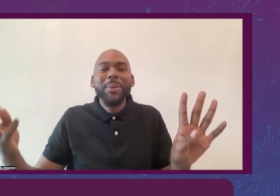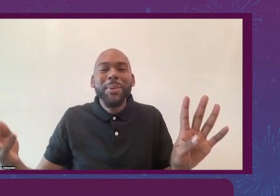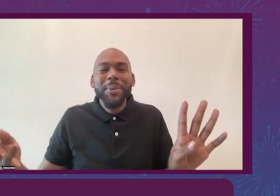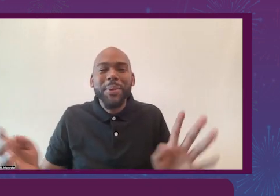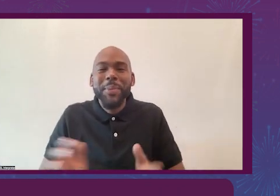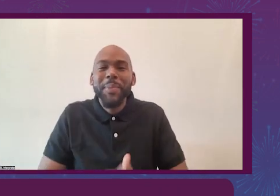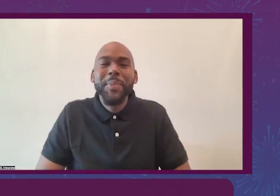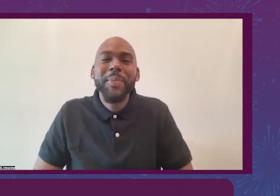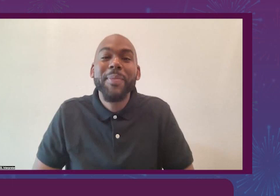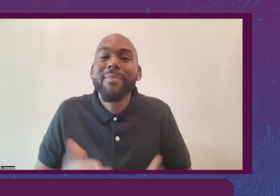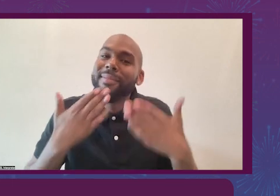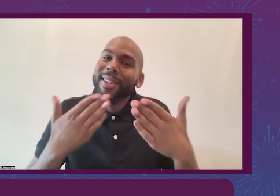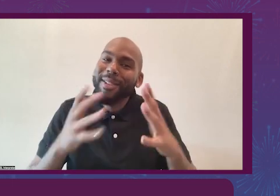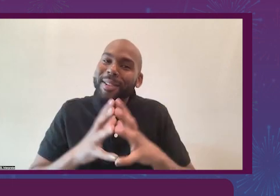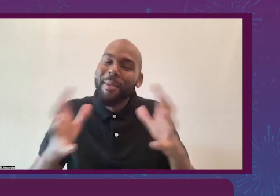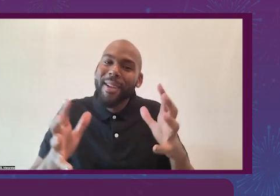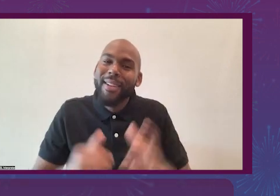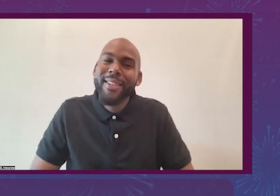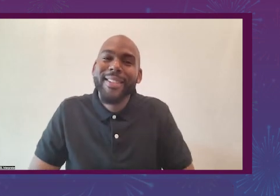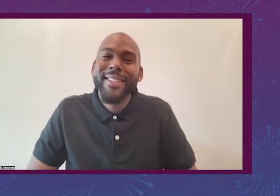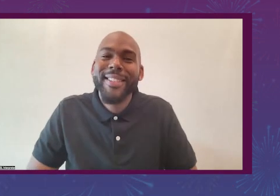Thank you all so much.